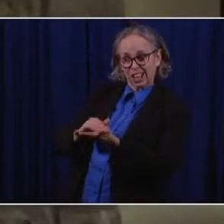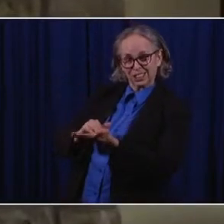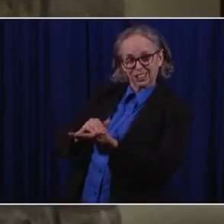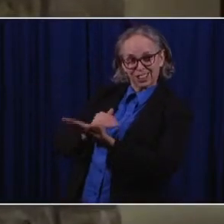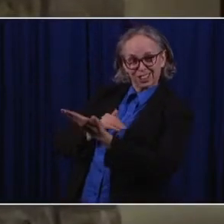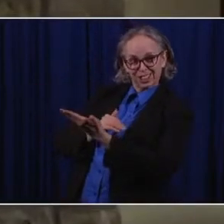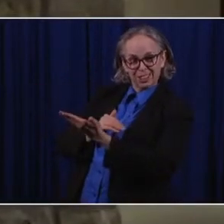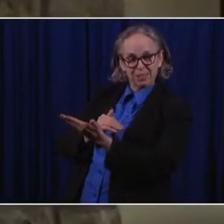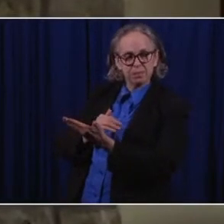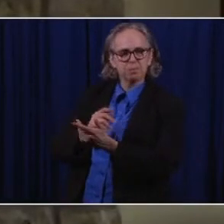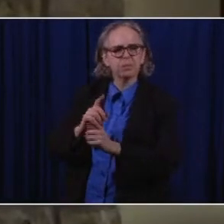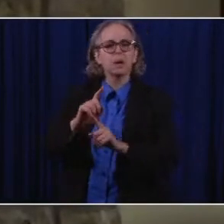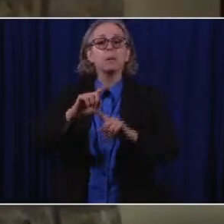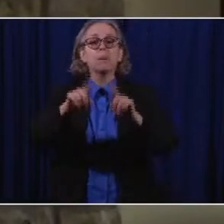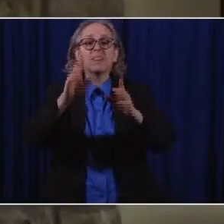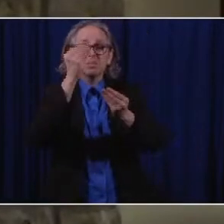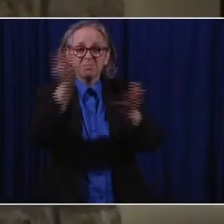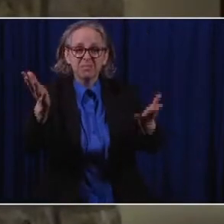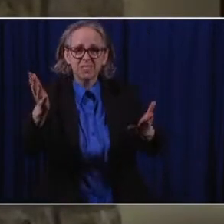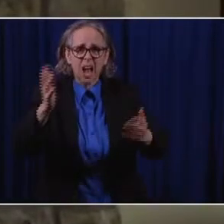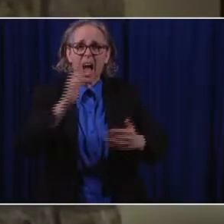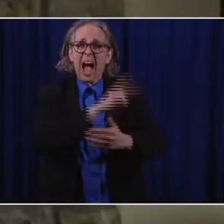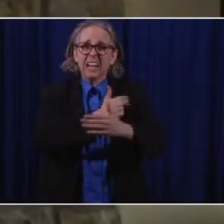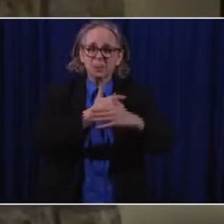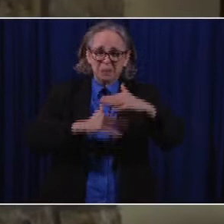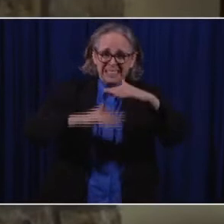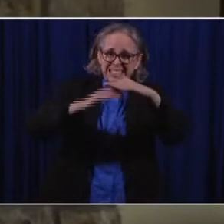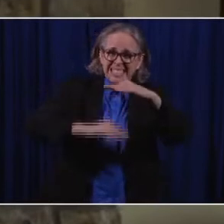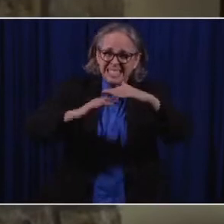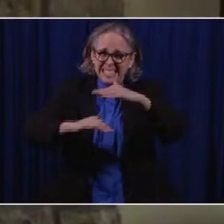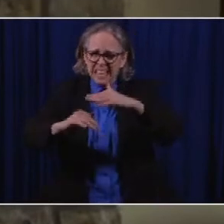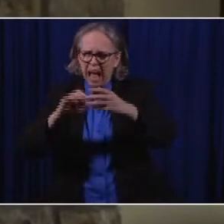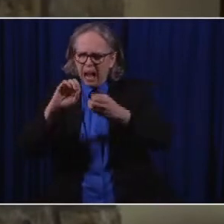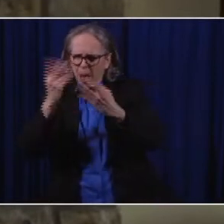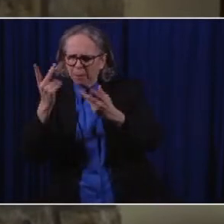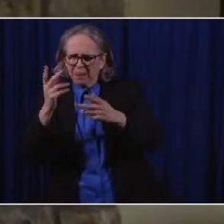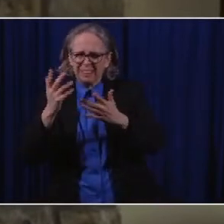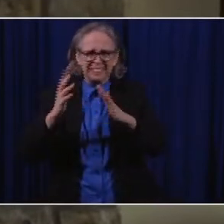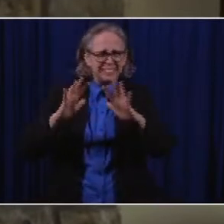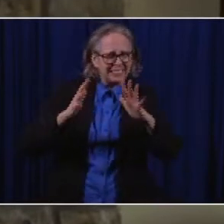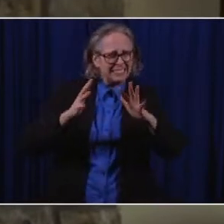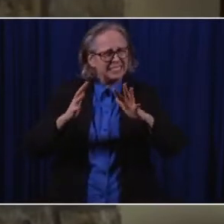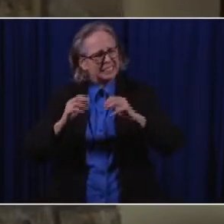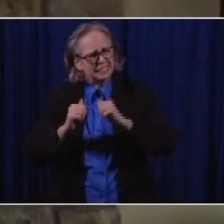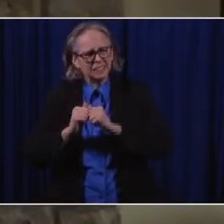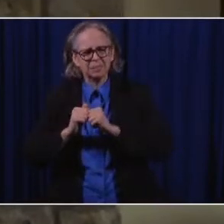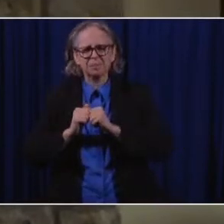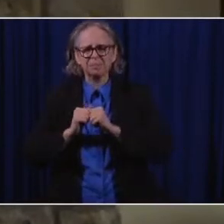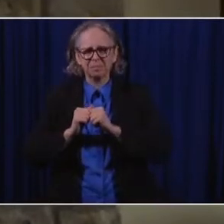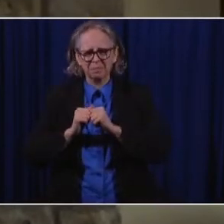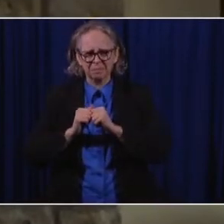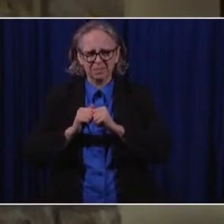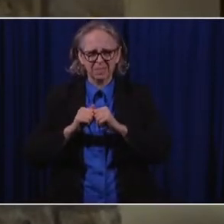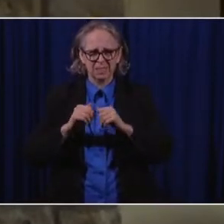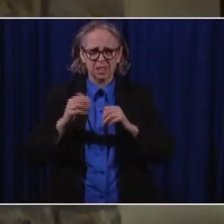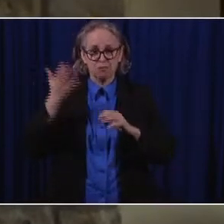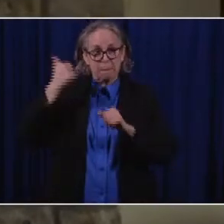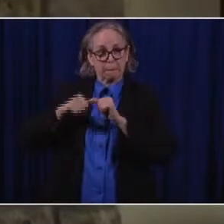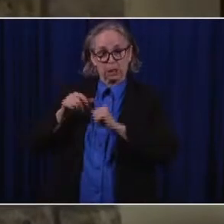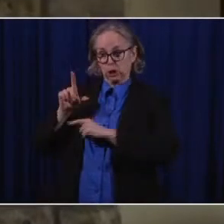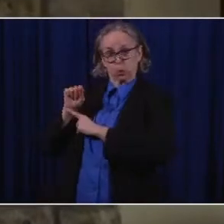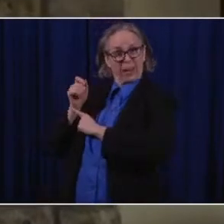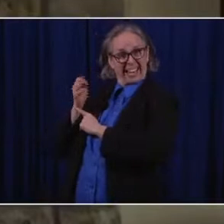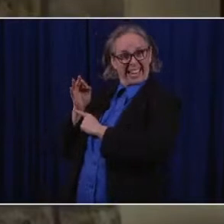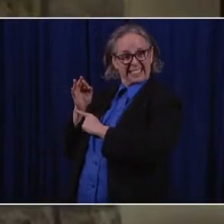quoted you today, of course, was COVID in the hospital. Of course, we didn't have COVID in the hospital in 2018 or 2019. As far as the